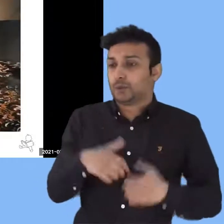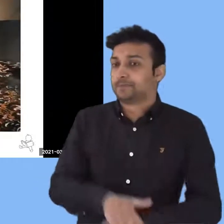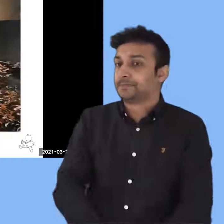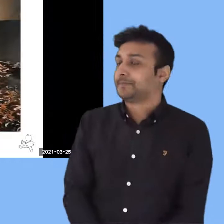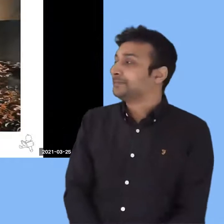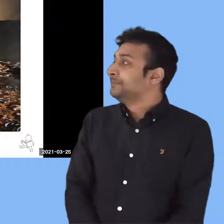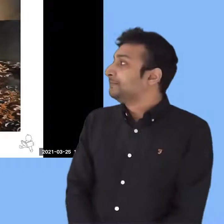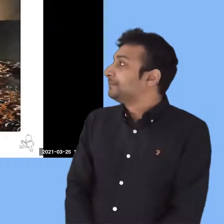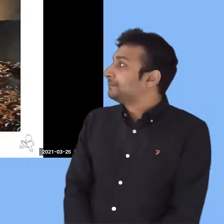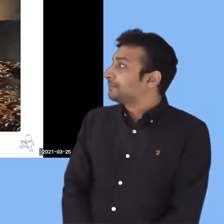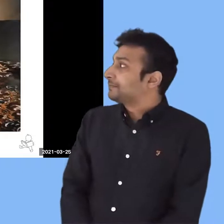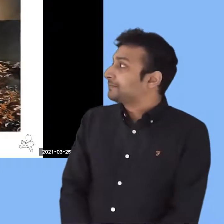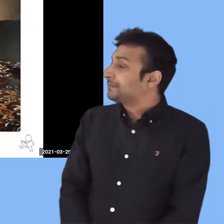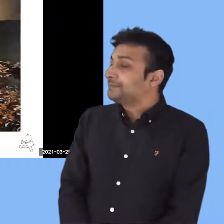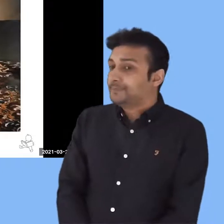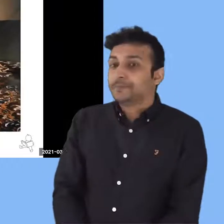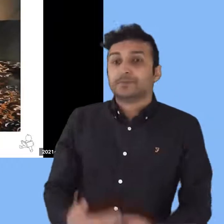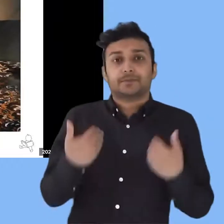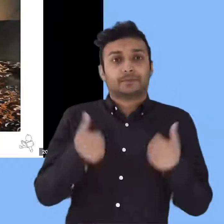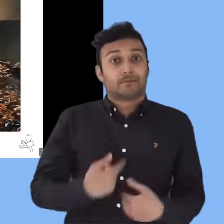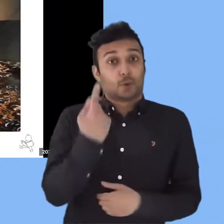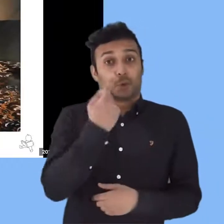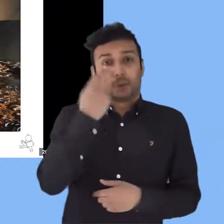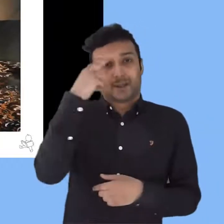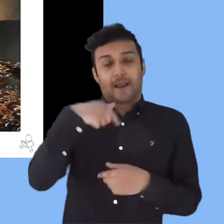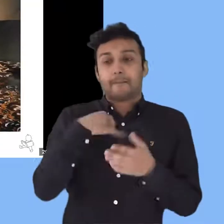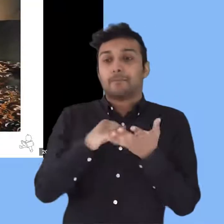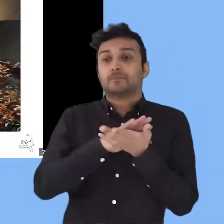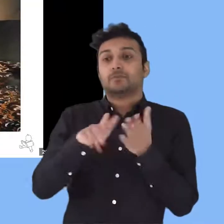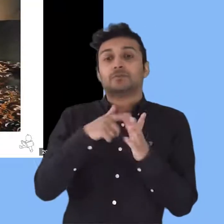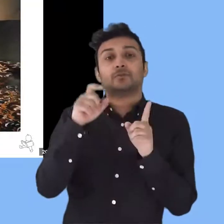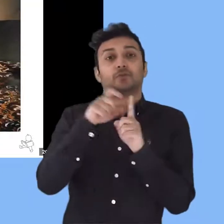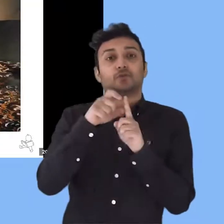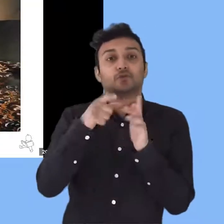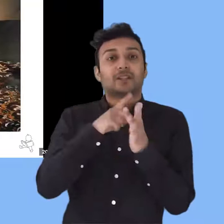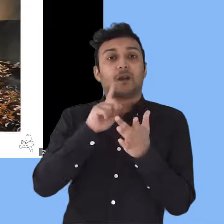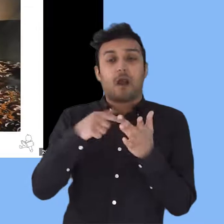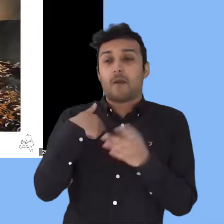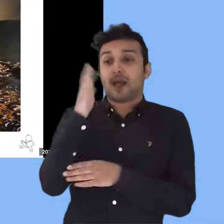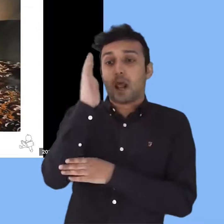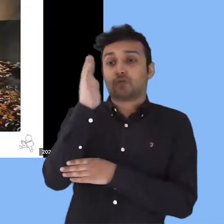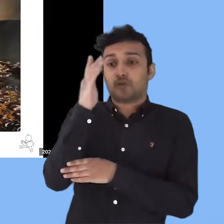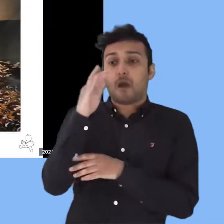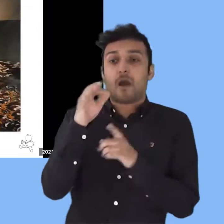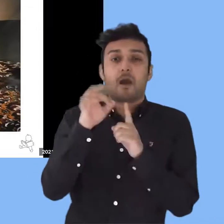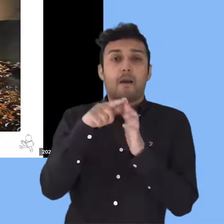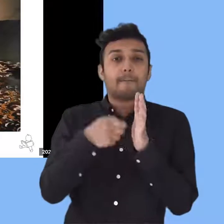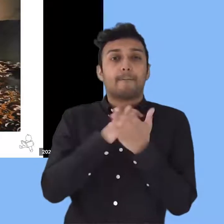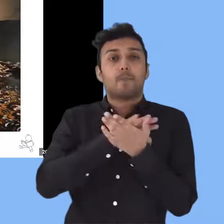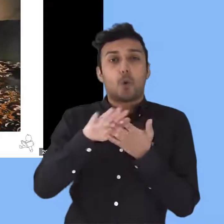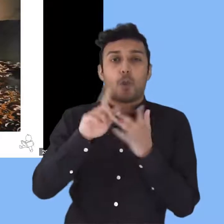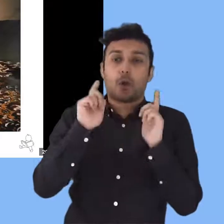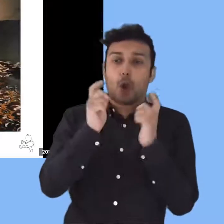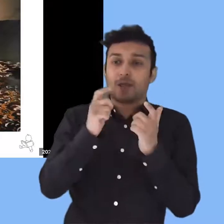So my name is Shaddai. I am a lecturer at Perth College UHI. I teach on the NC Level 6 Early